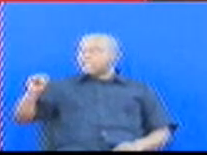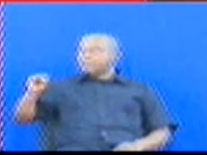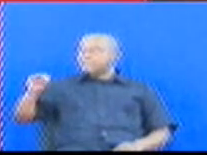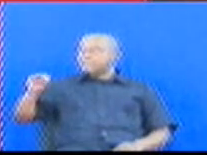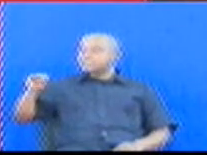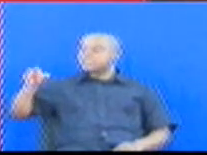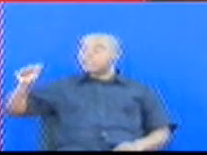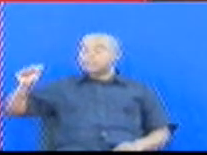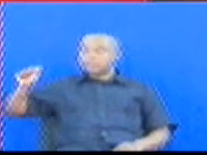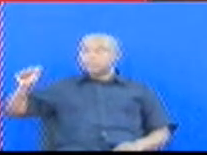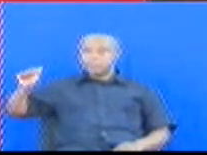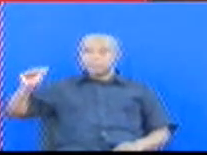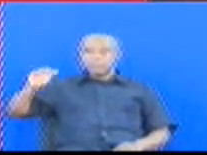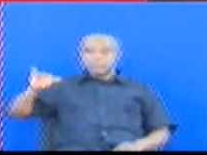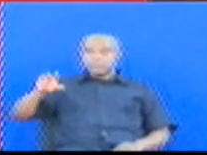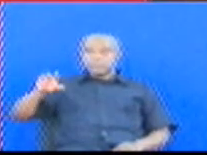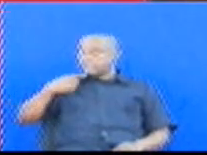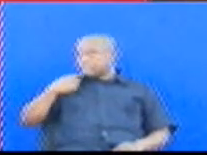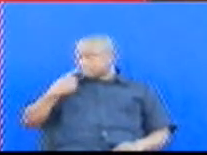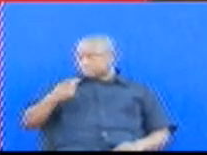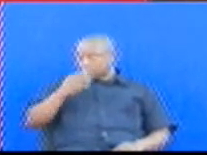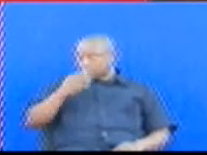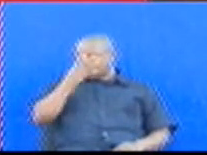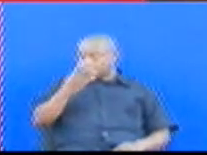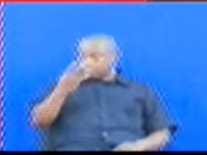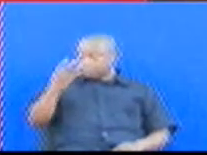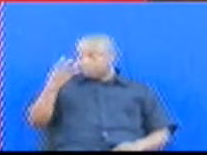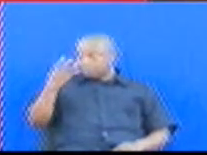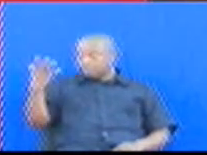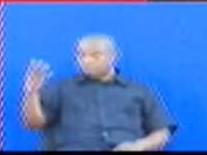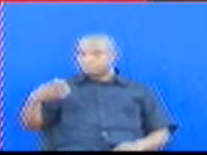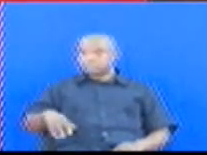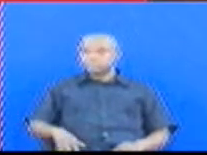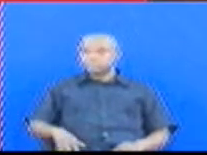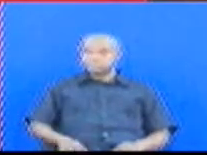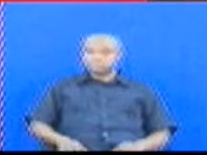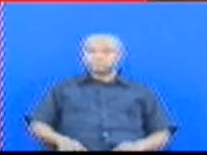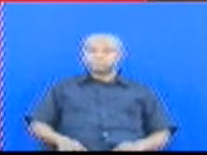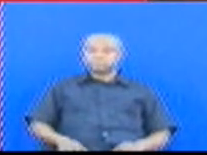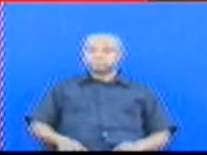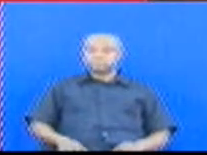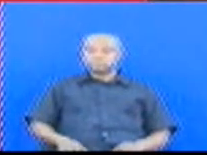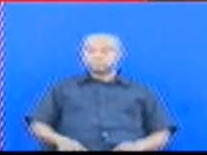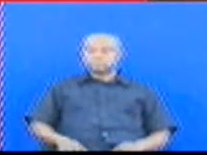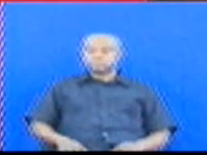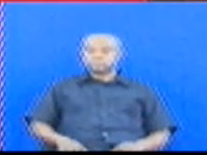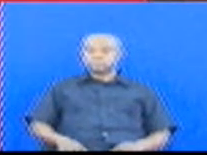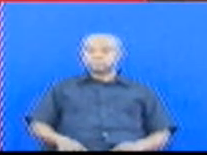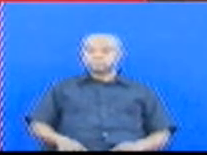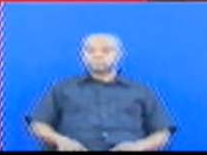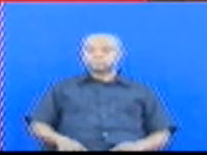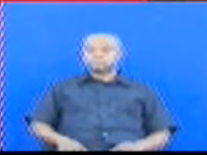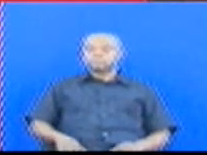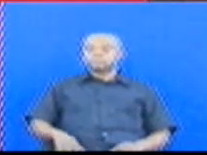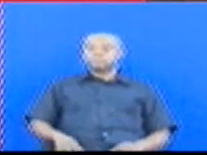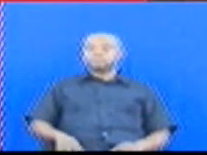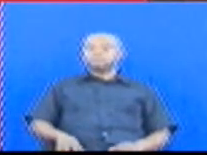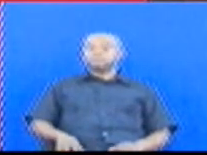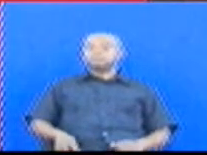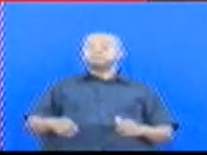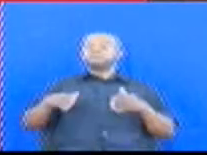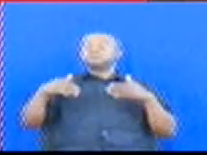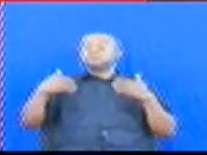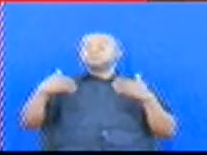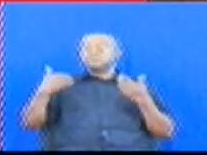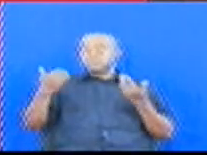marekebisho ambayo inasema, ukisoma 45 ukurasa wa 19, inasema in subsection 2 by adding immediately after the